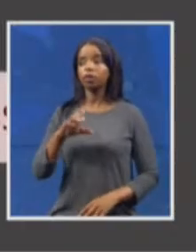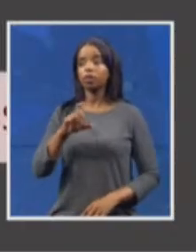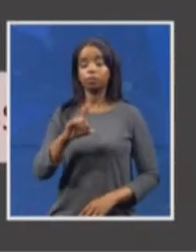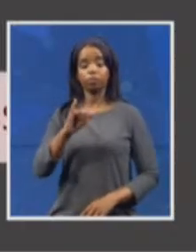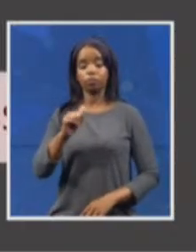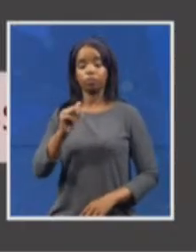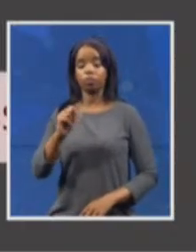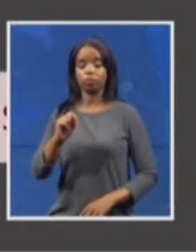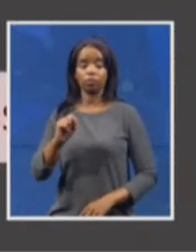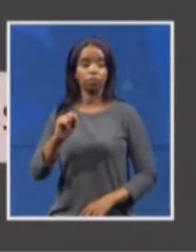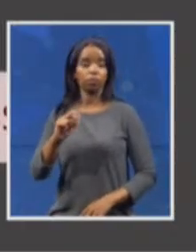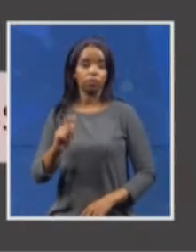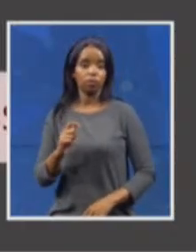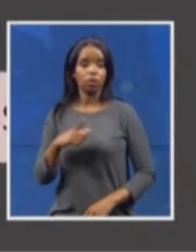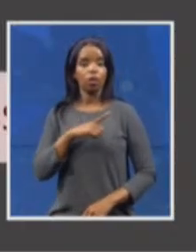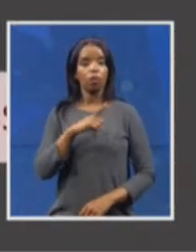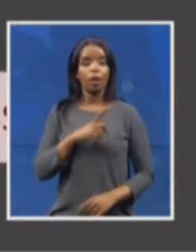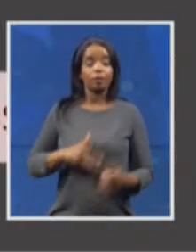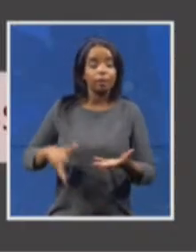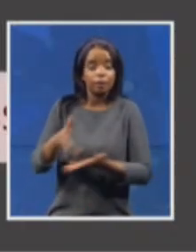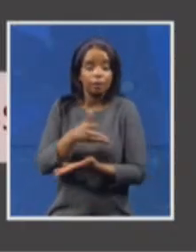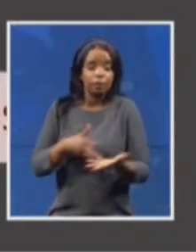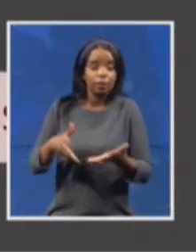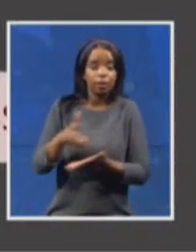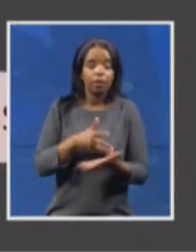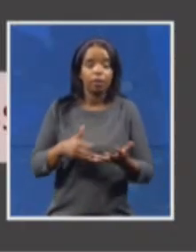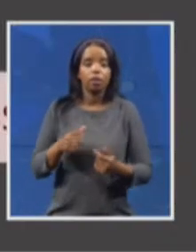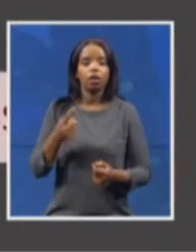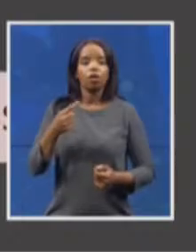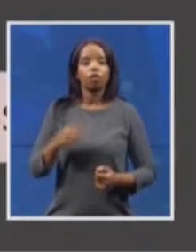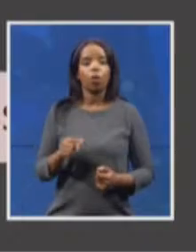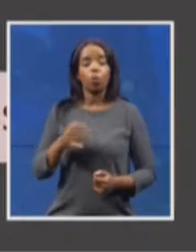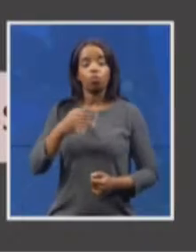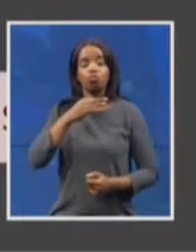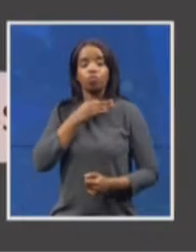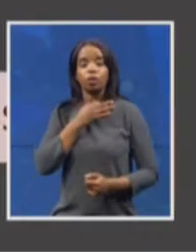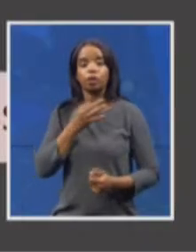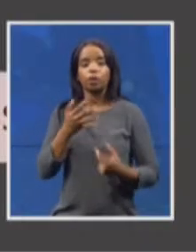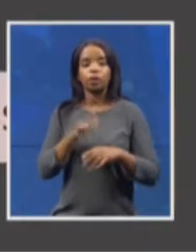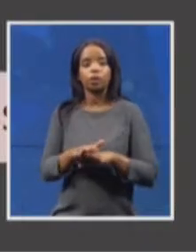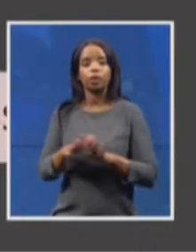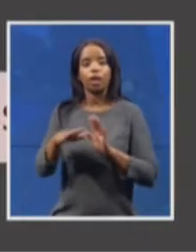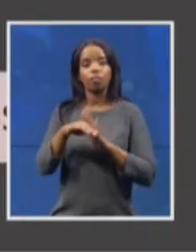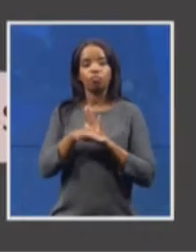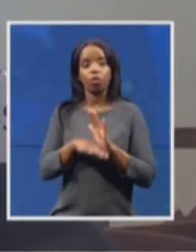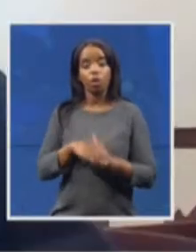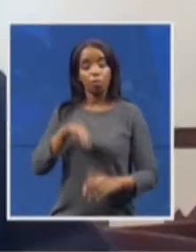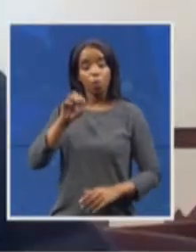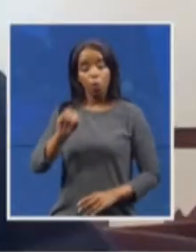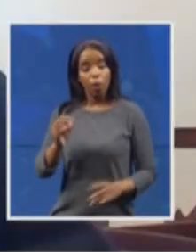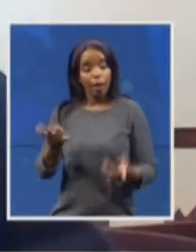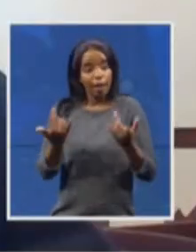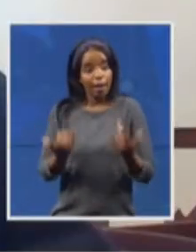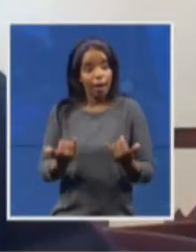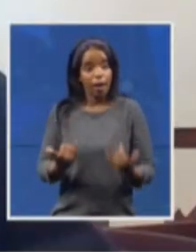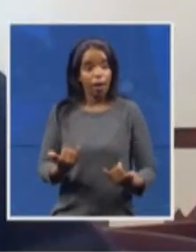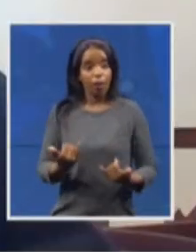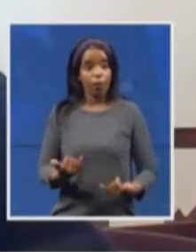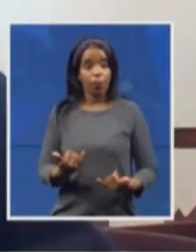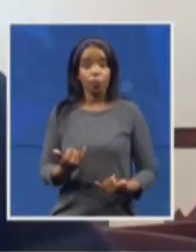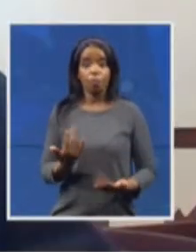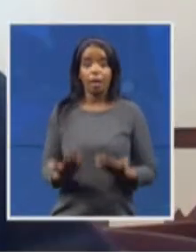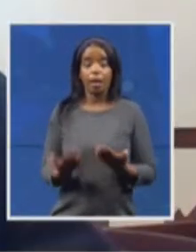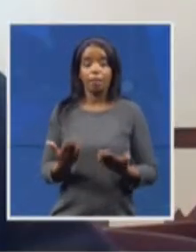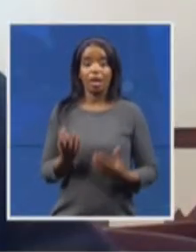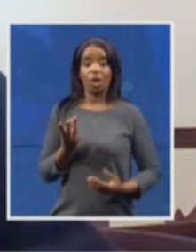the risk mitigation program, is there a current estimate of the equivalent cost per kilowatt hour given the steep increases